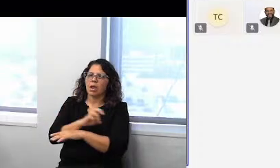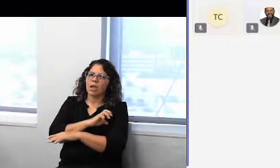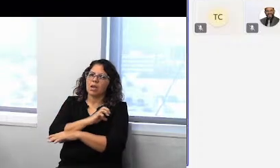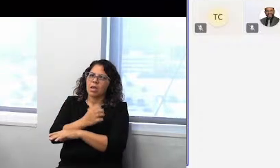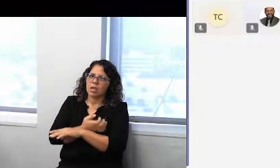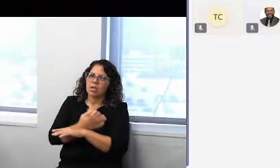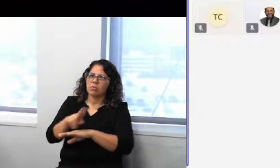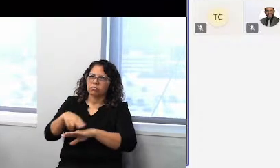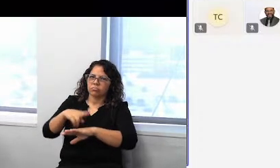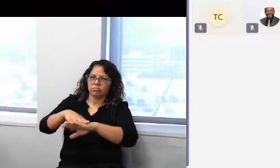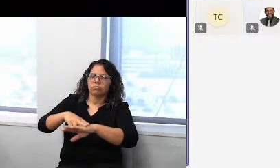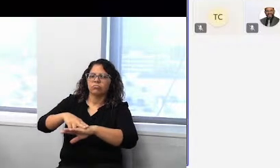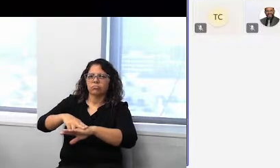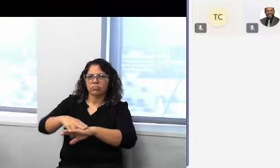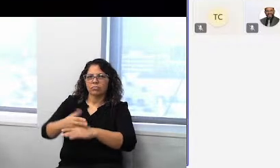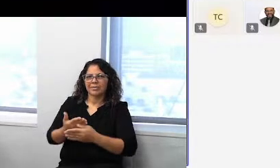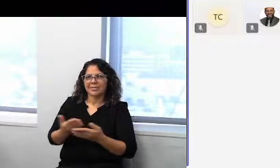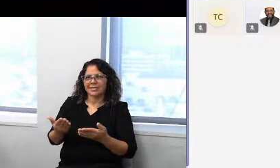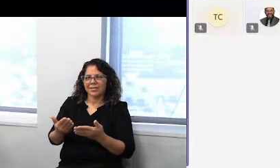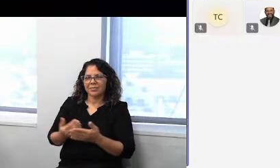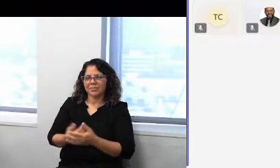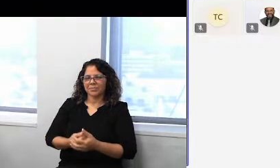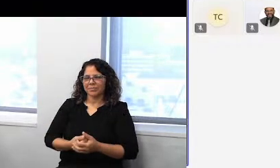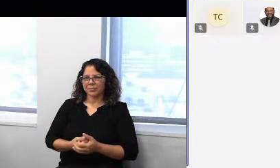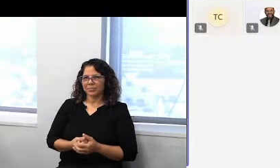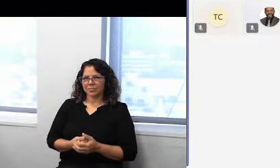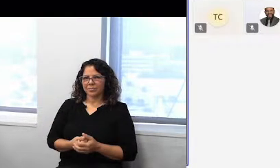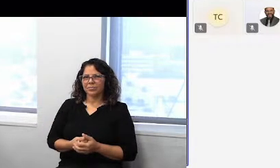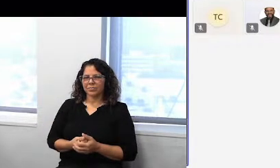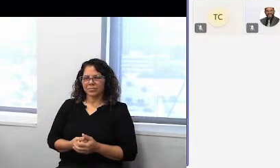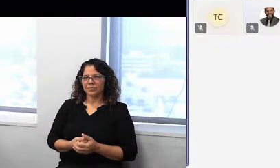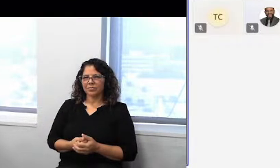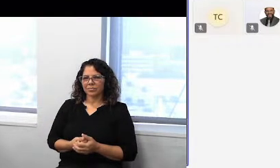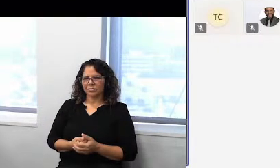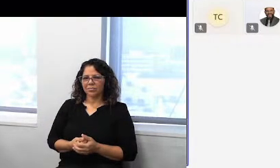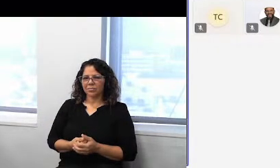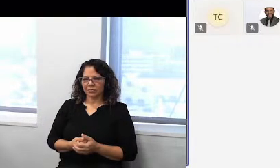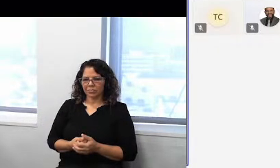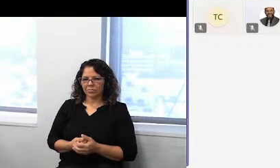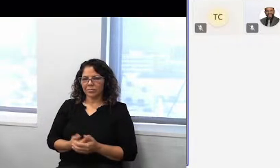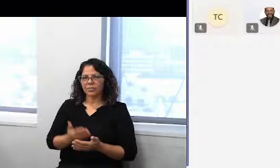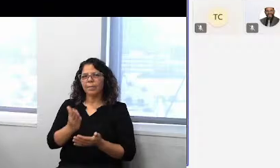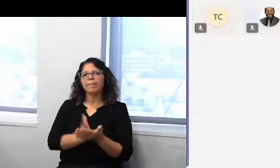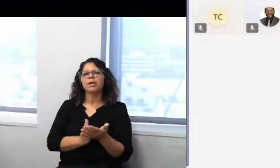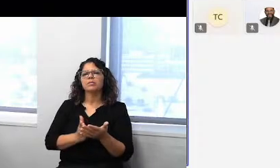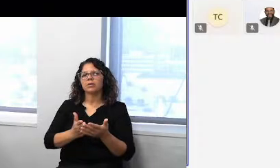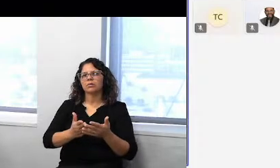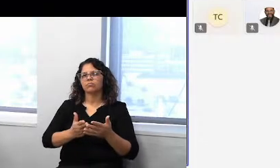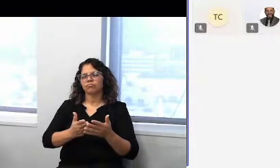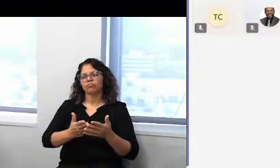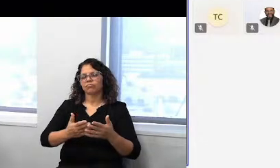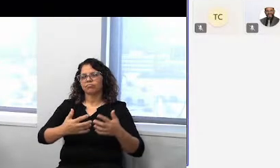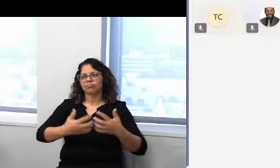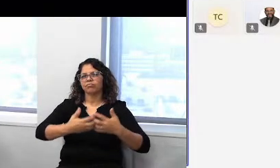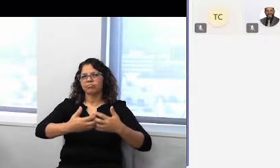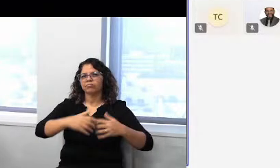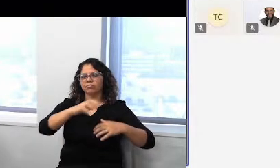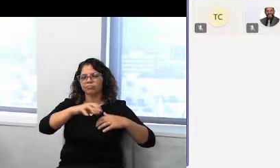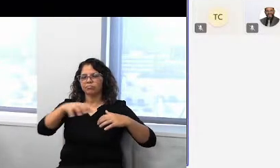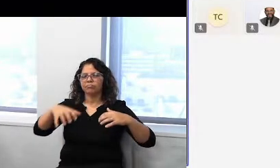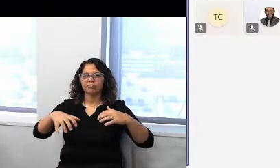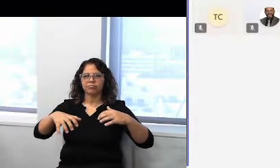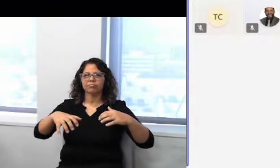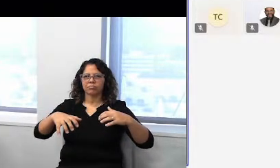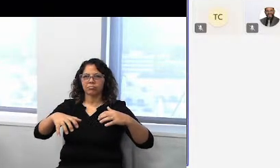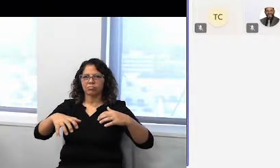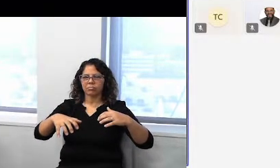And what about increasing transformer capacity? Would that also be a feature that would allow a hub to function as a renewable energy hub?